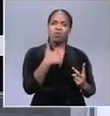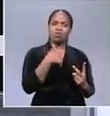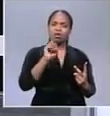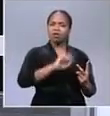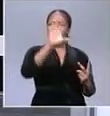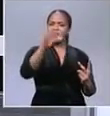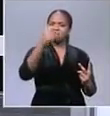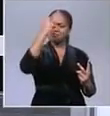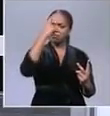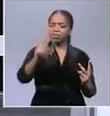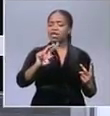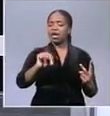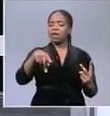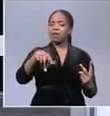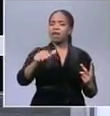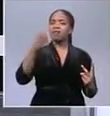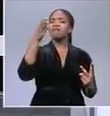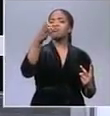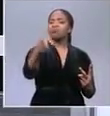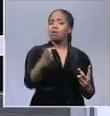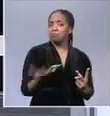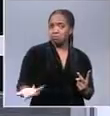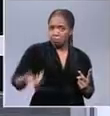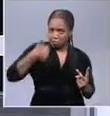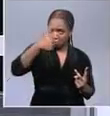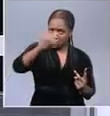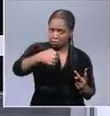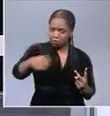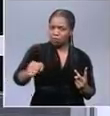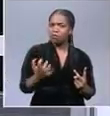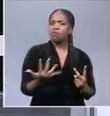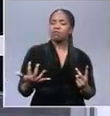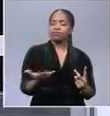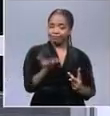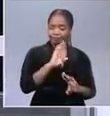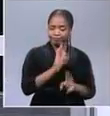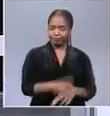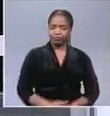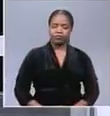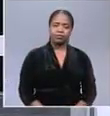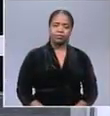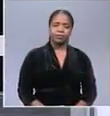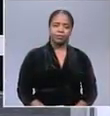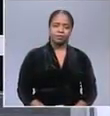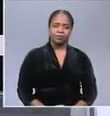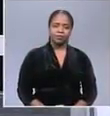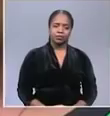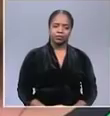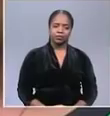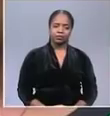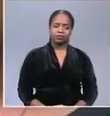country, what does this mean for the future of the National Prosecuting Authority? Govan Whittles takes a look.